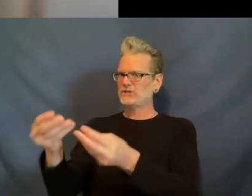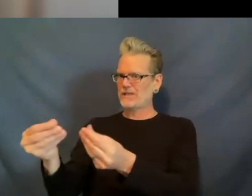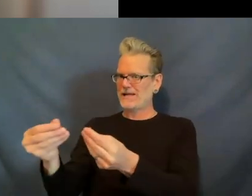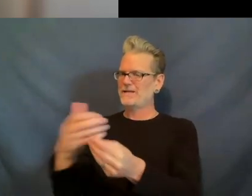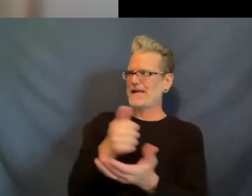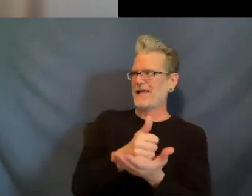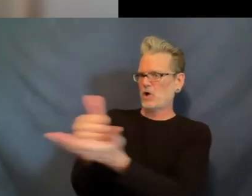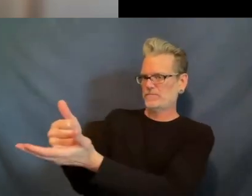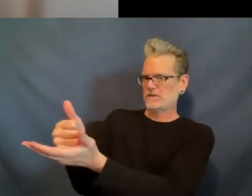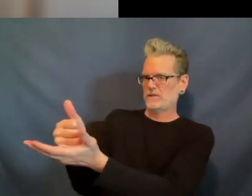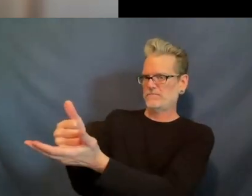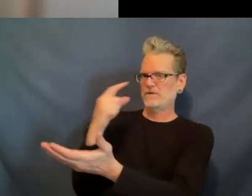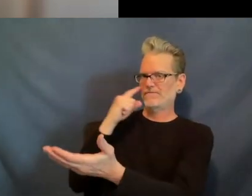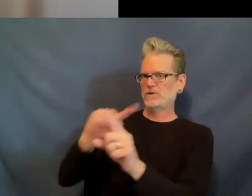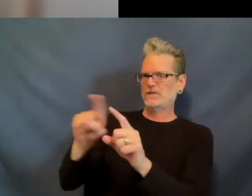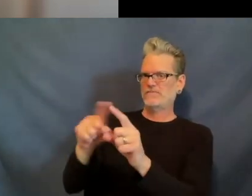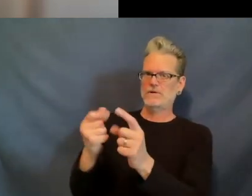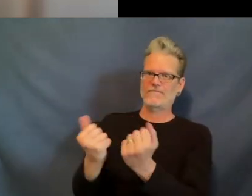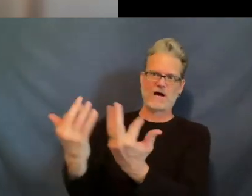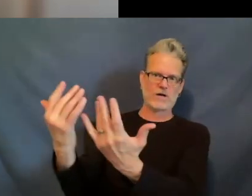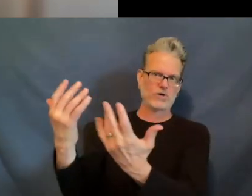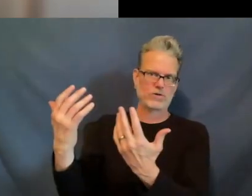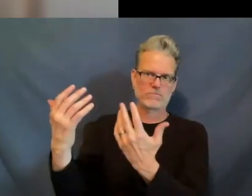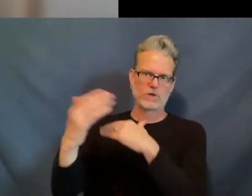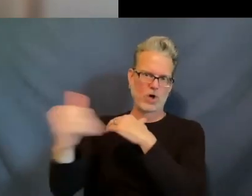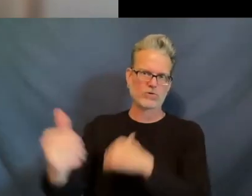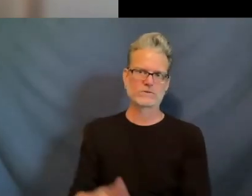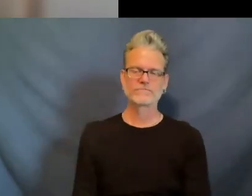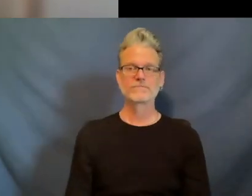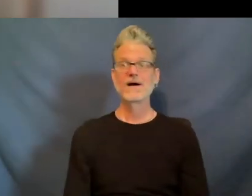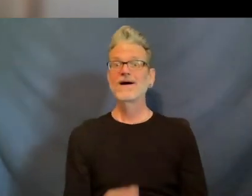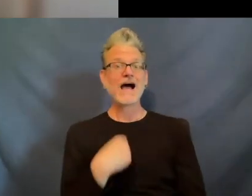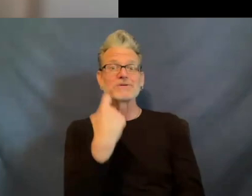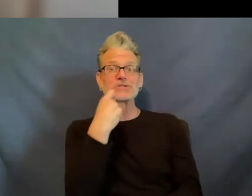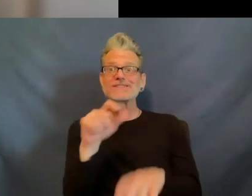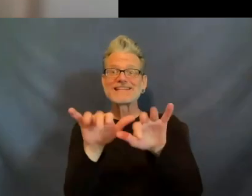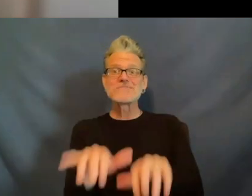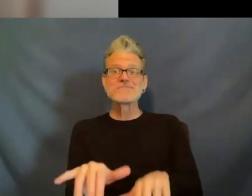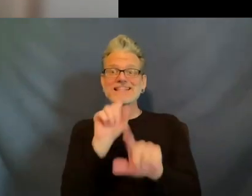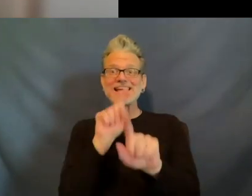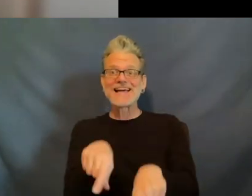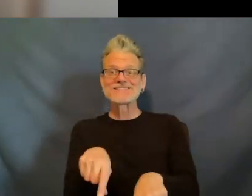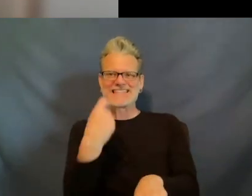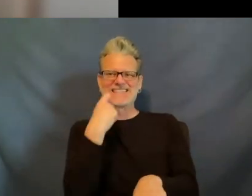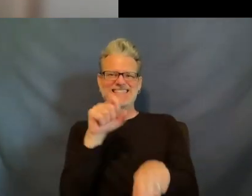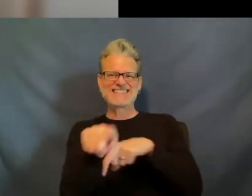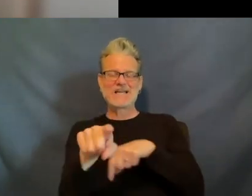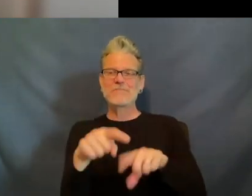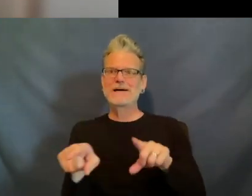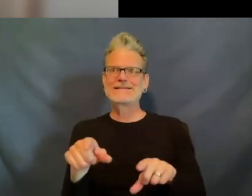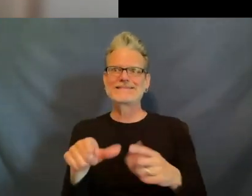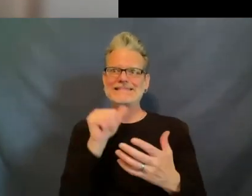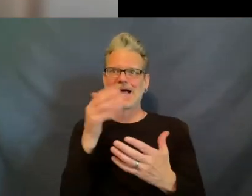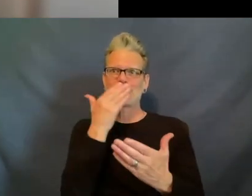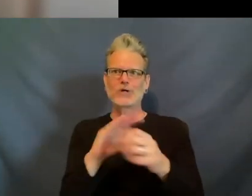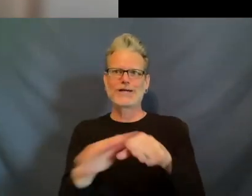Forest Service on various fire calls? Okay. Well, I was just typing the answer to that too, so I just sent it, but it's not very thorough, so